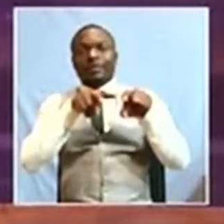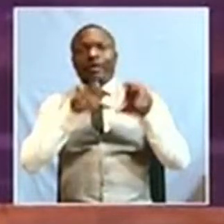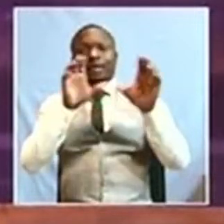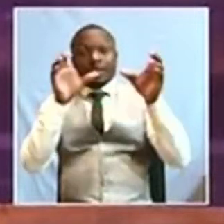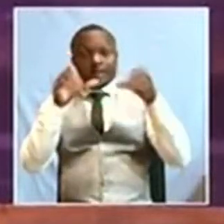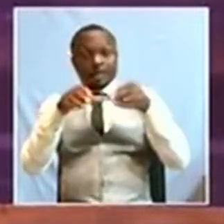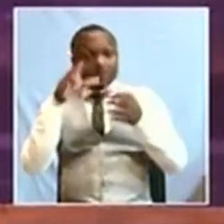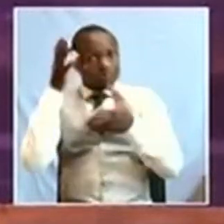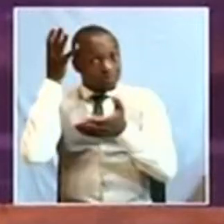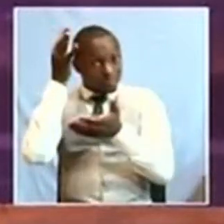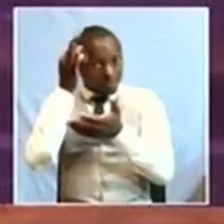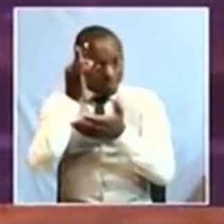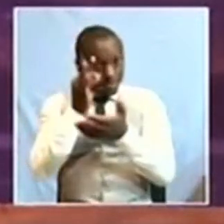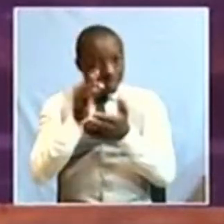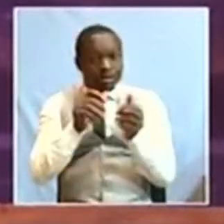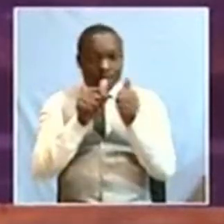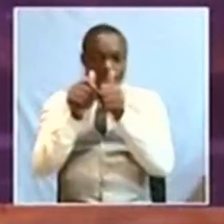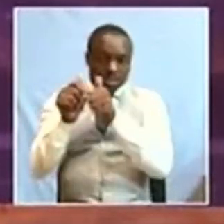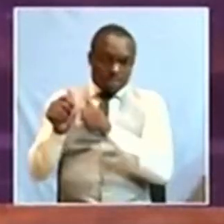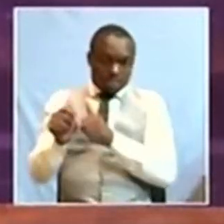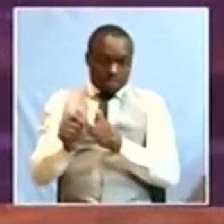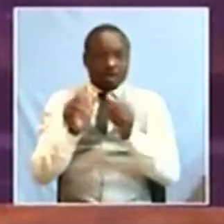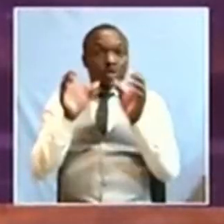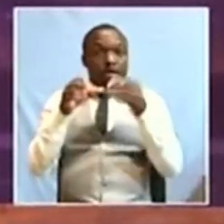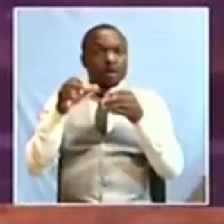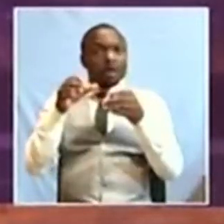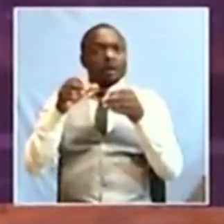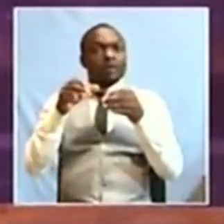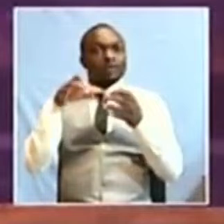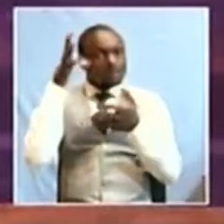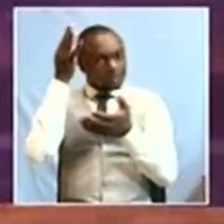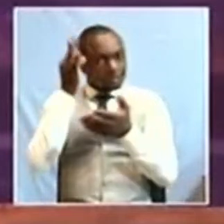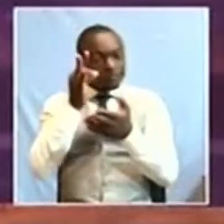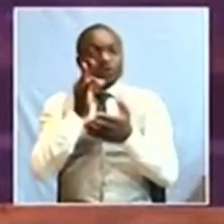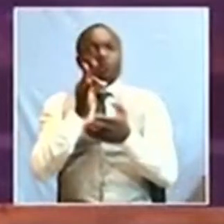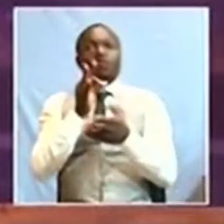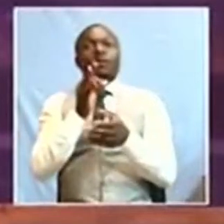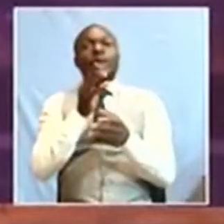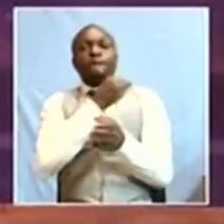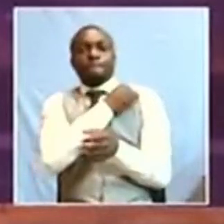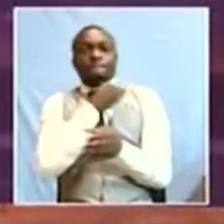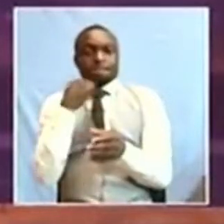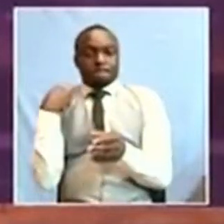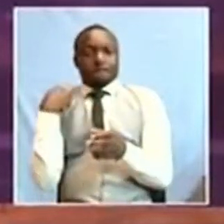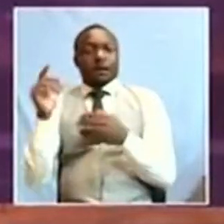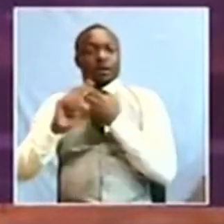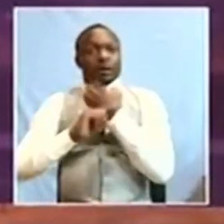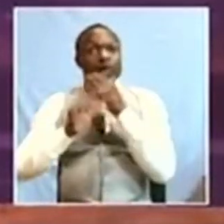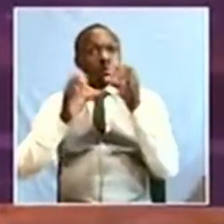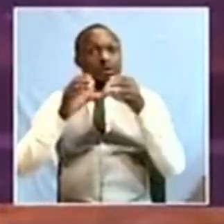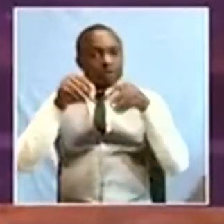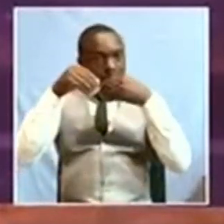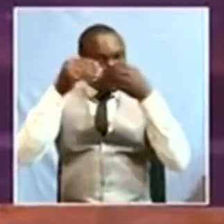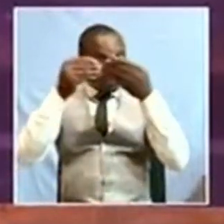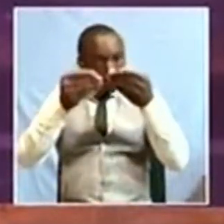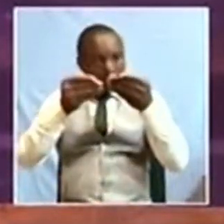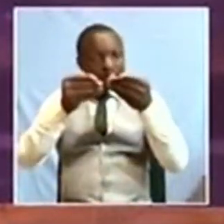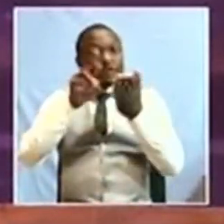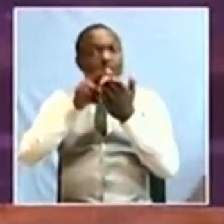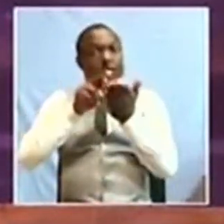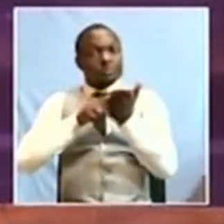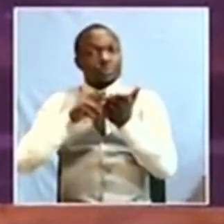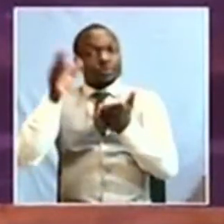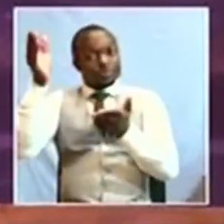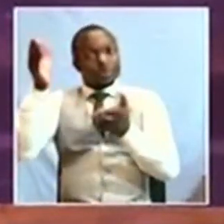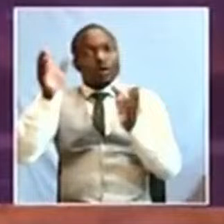Council Secretary, Acting Council Secretary for MONZE Town Council, was making a submission to the Committee on Local Government